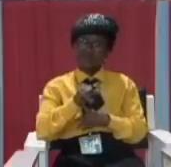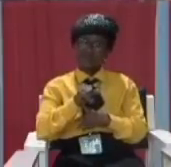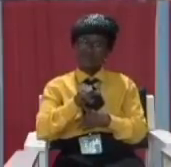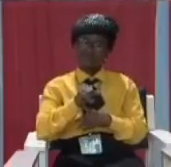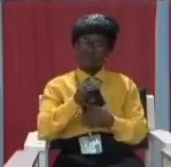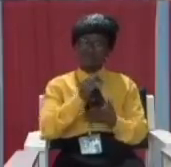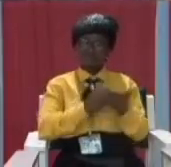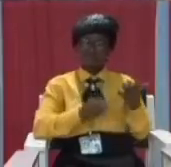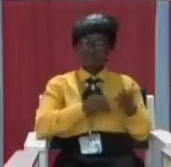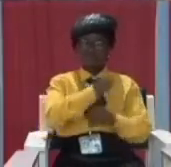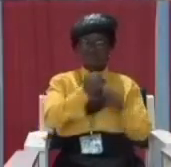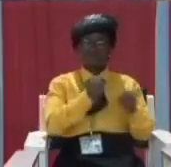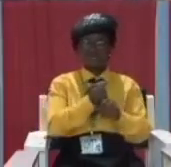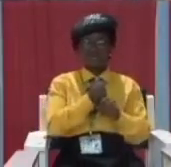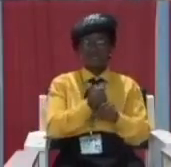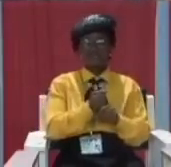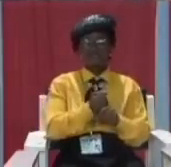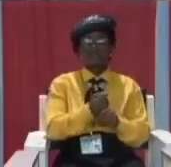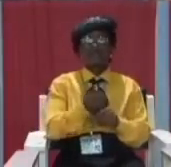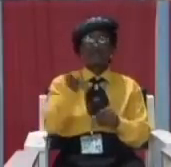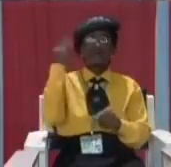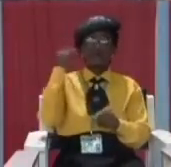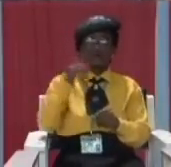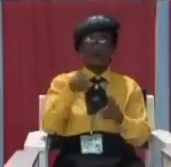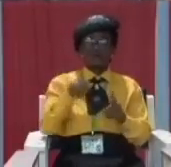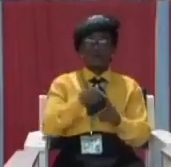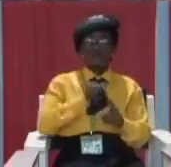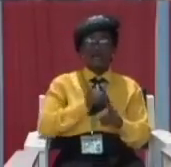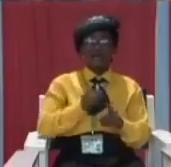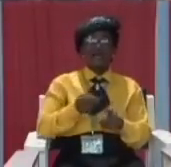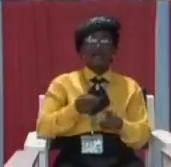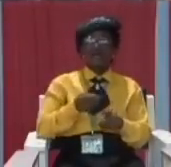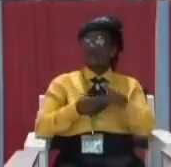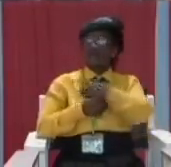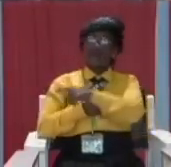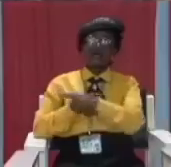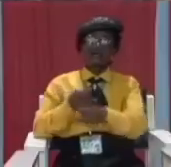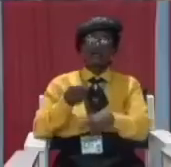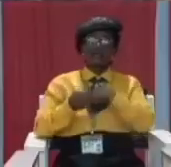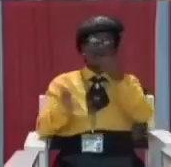Some years ago, I went to visit an African country.